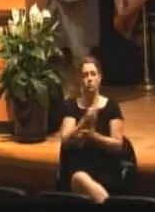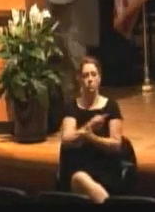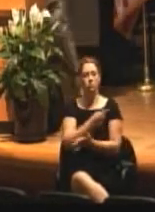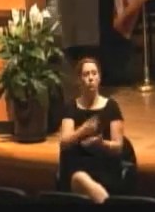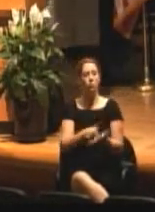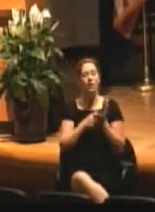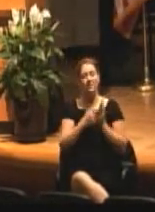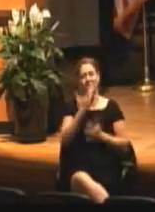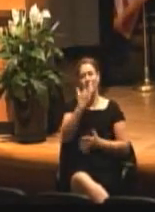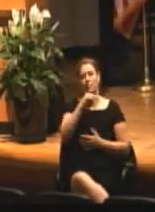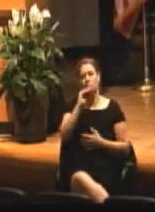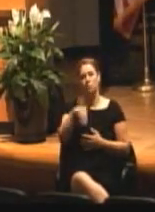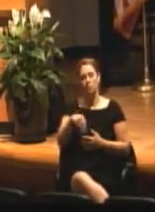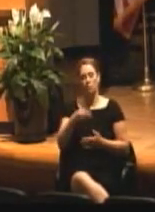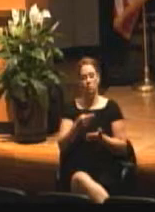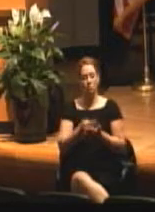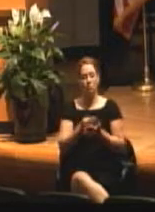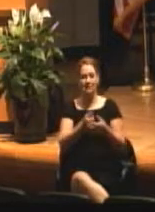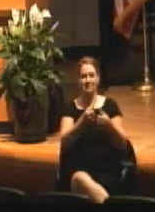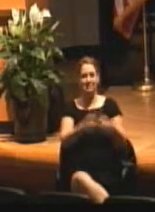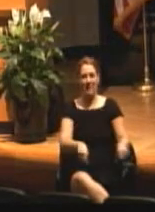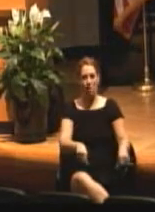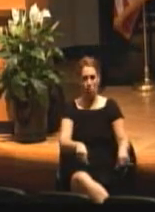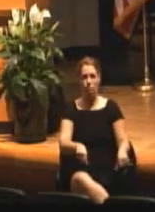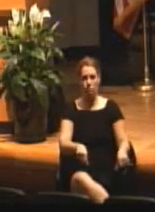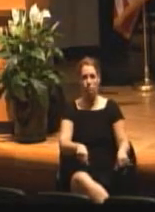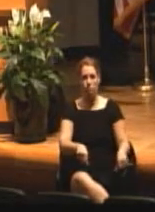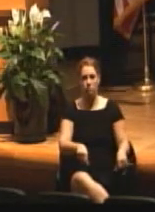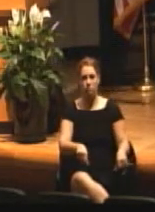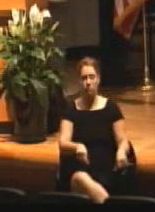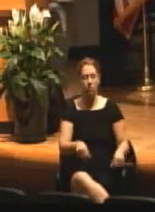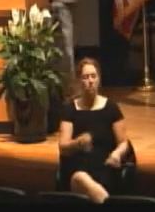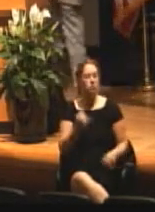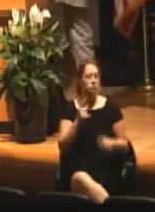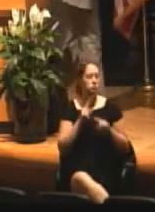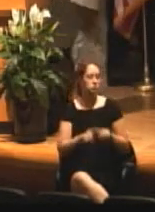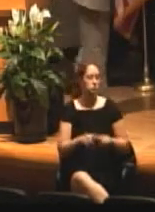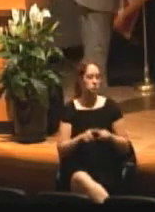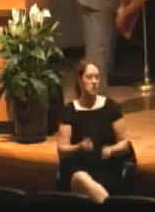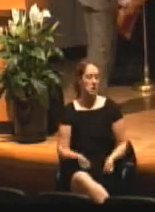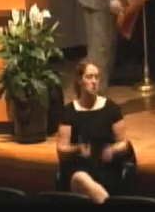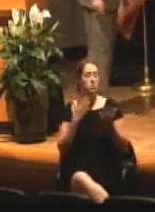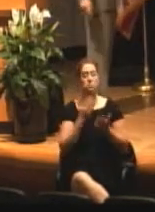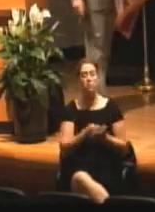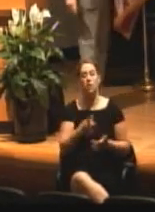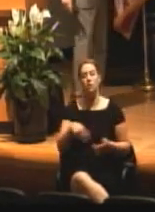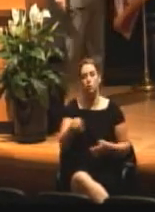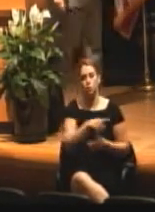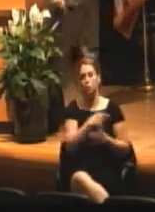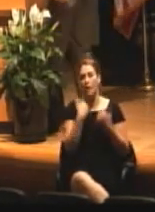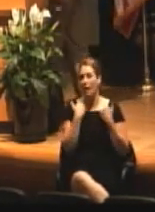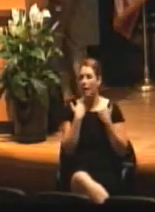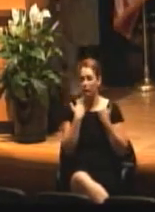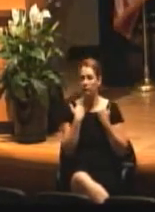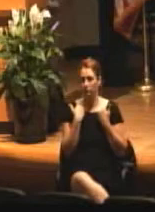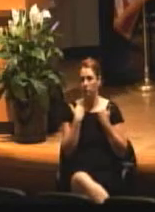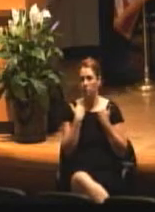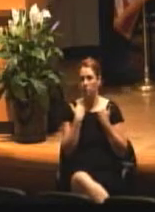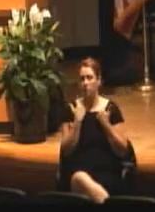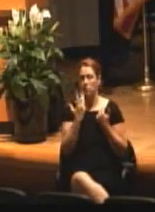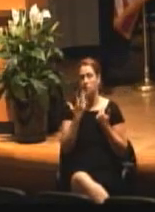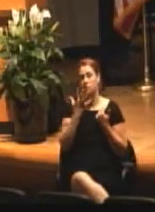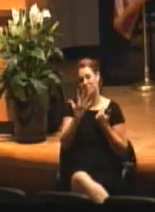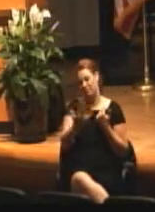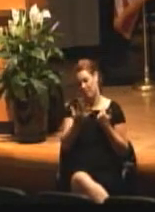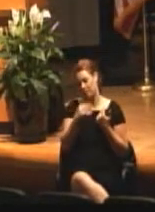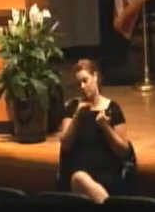and say, you know, depending on how much money you have, let me go right to that one. So for conventional, 5% down payment